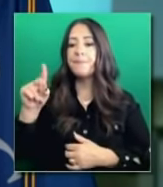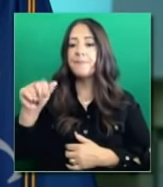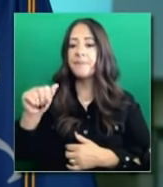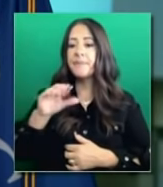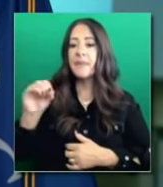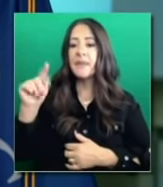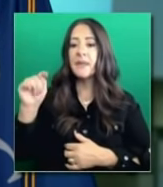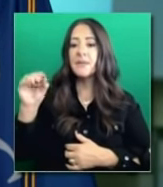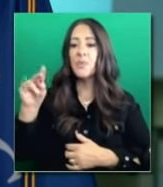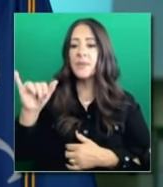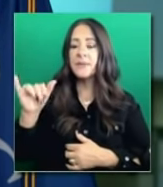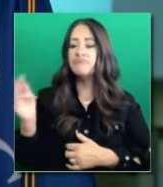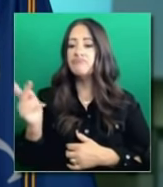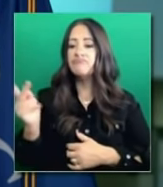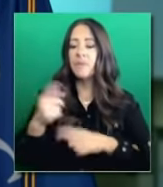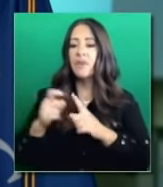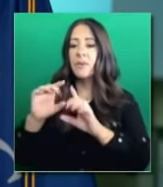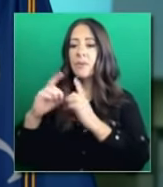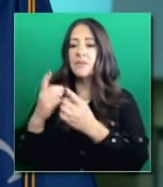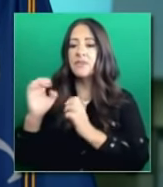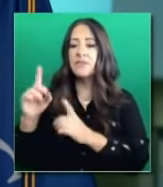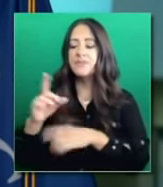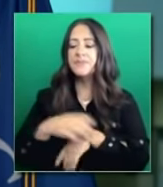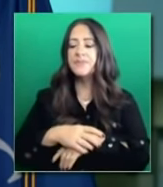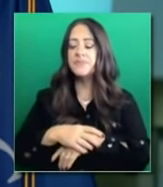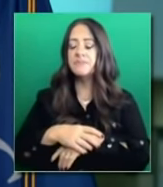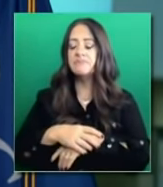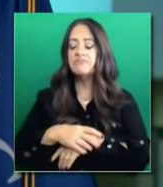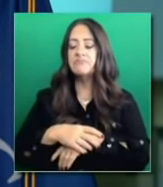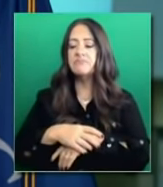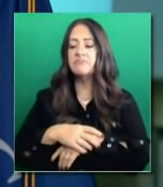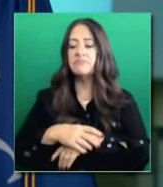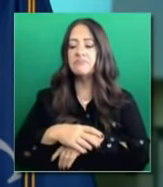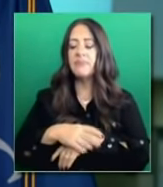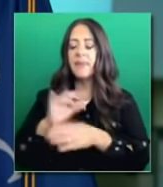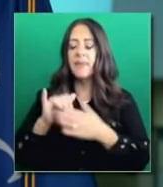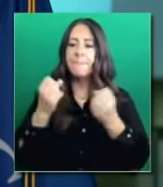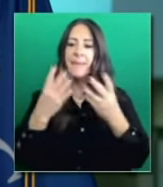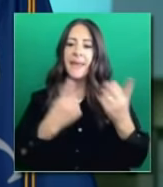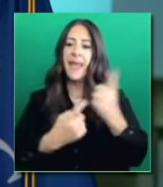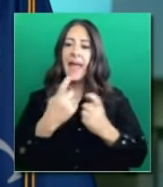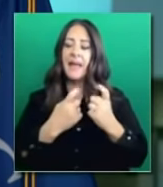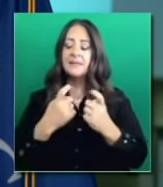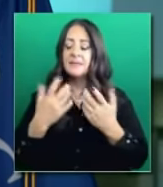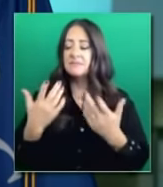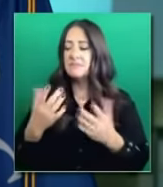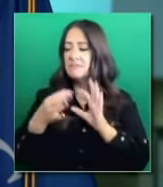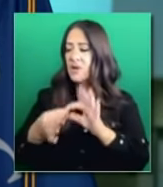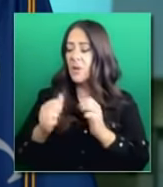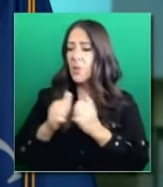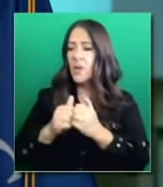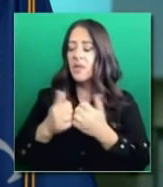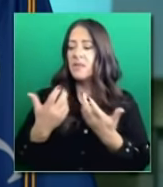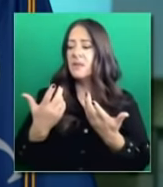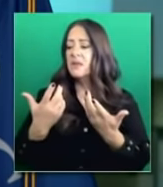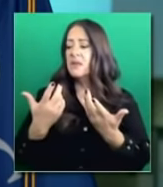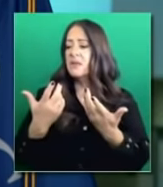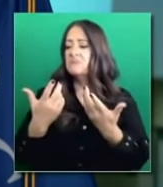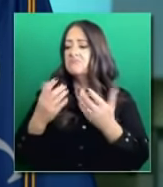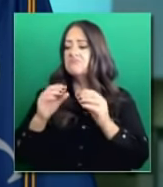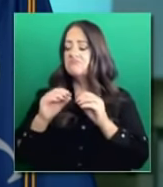fair frame concern and obviously a question many are asking as it relates to background rates, community spreads. Can we